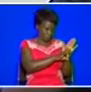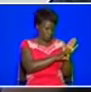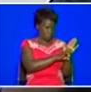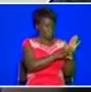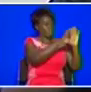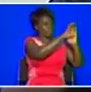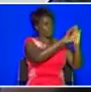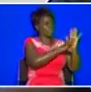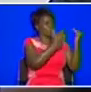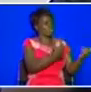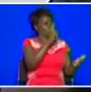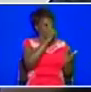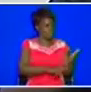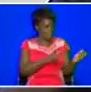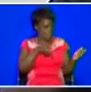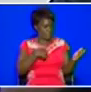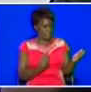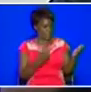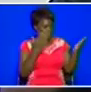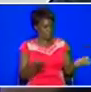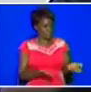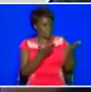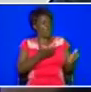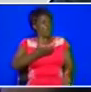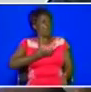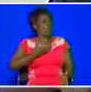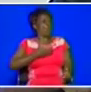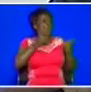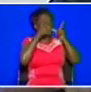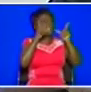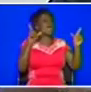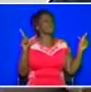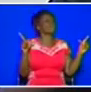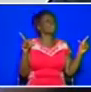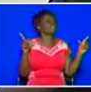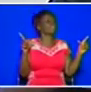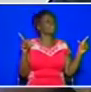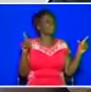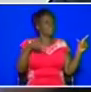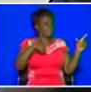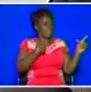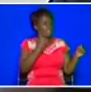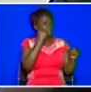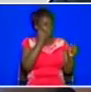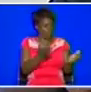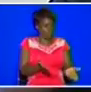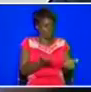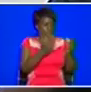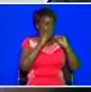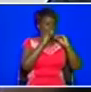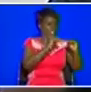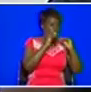the constitution requires is that we promote our own languages. Mm-hmm. We have stated that we are going to promote the